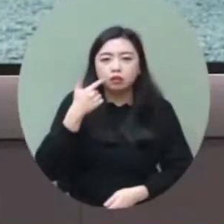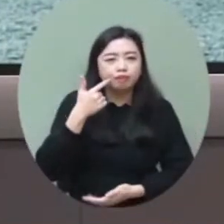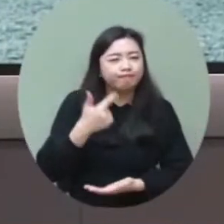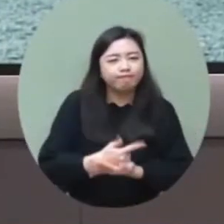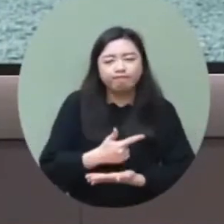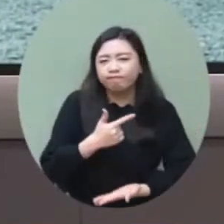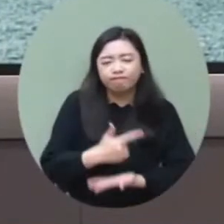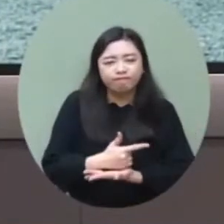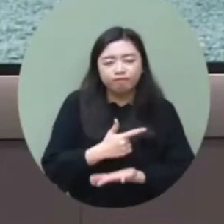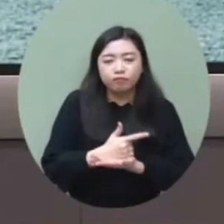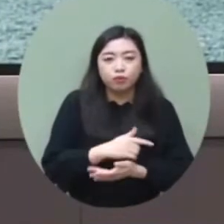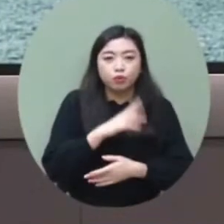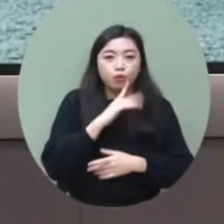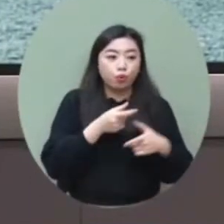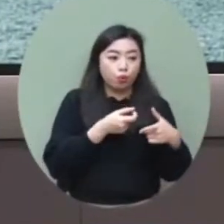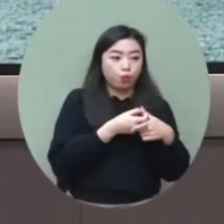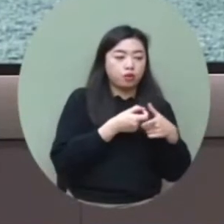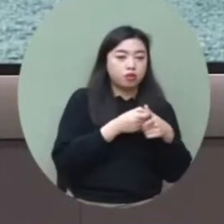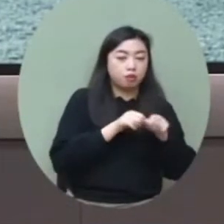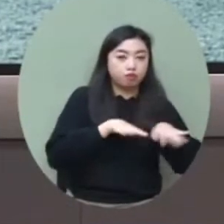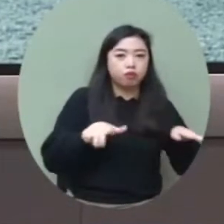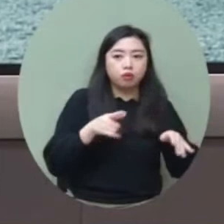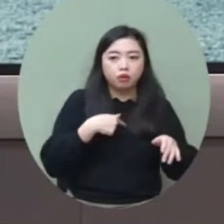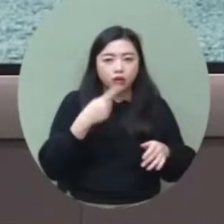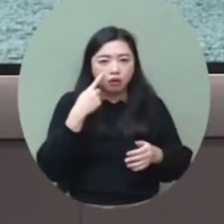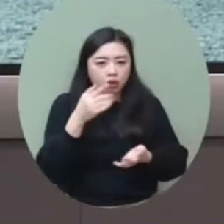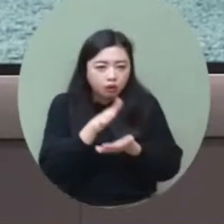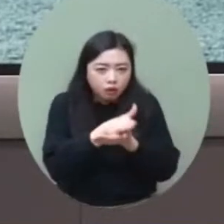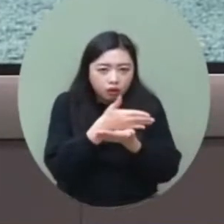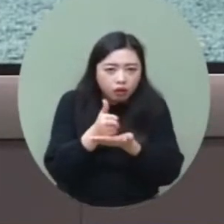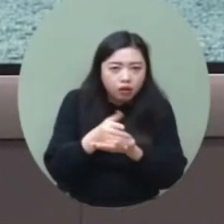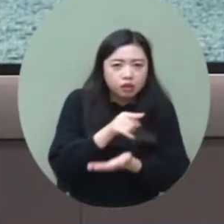Given the serious community outbreak right now,